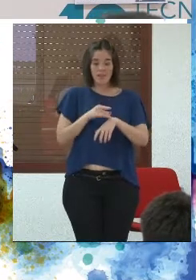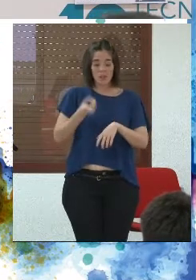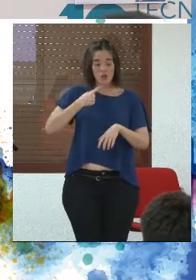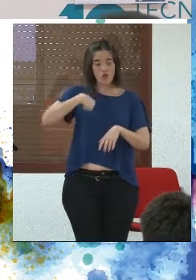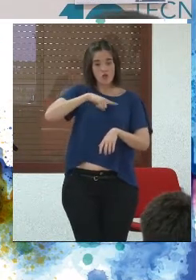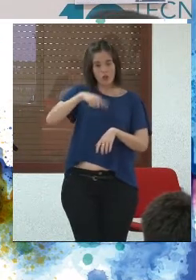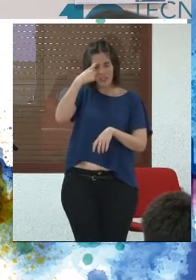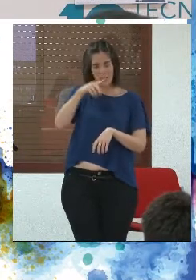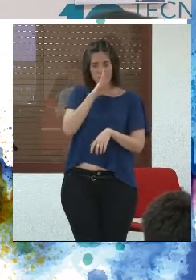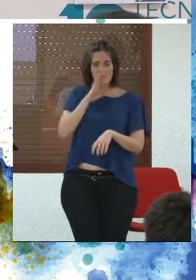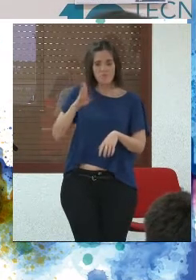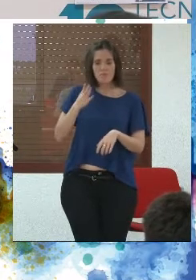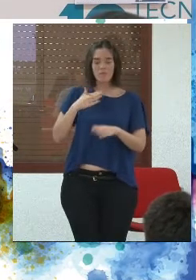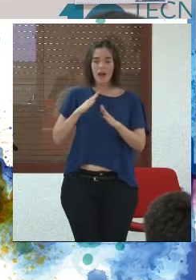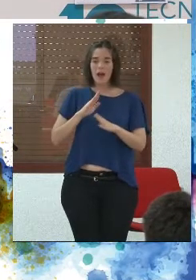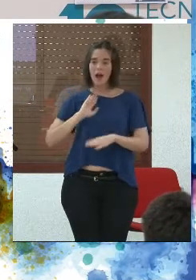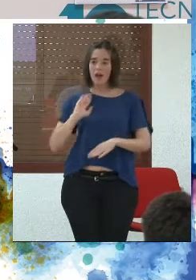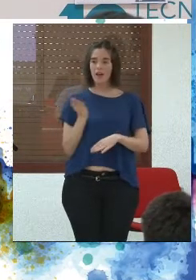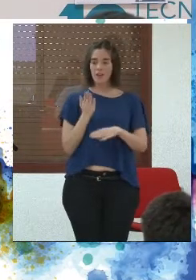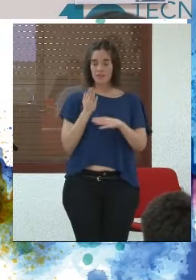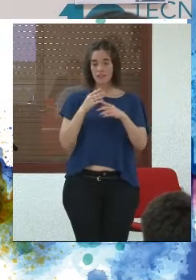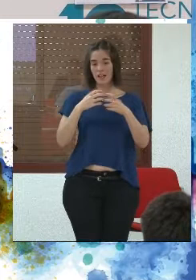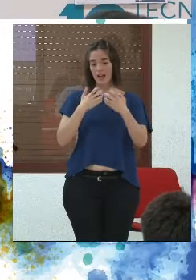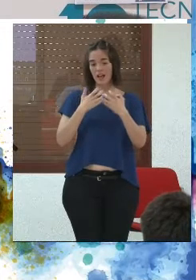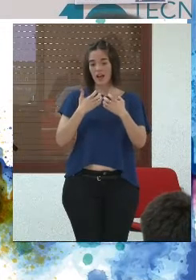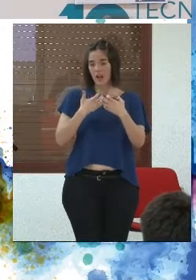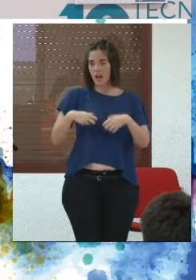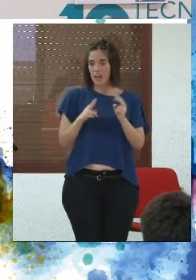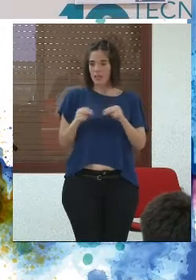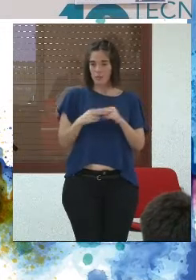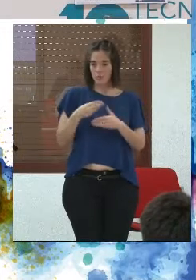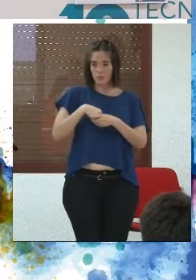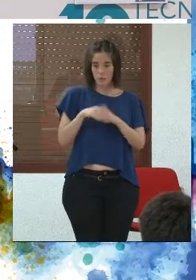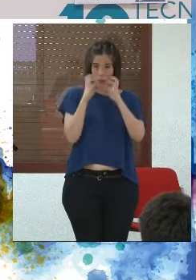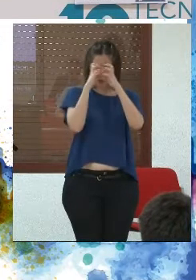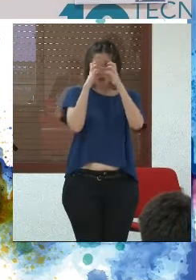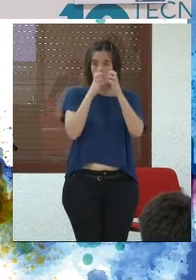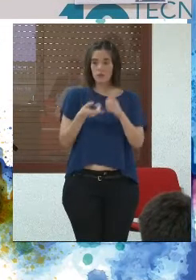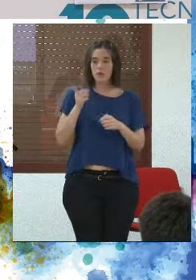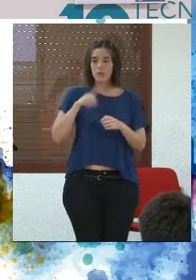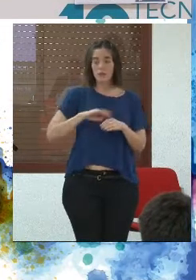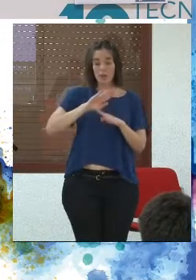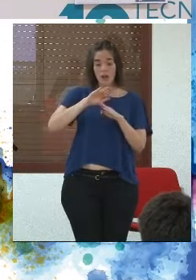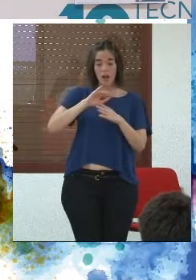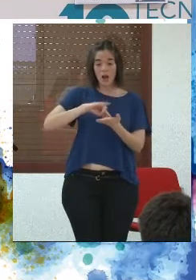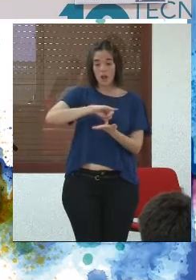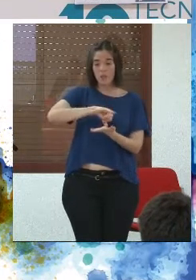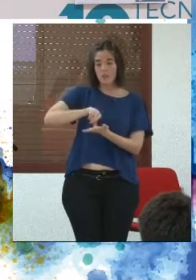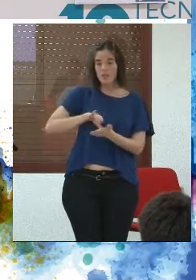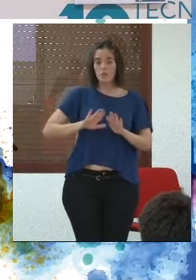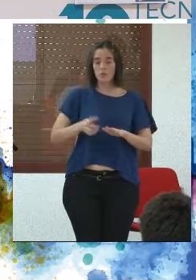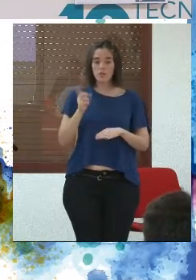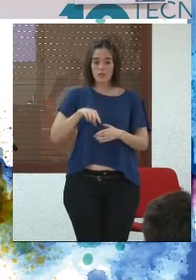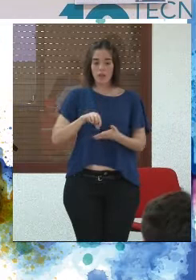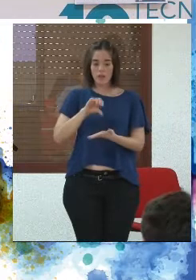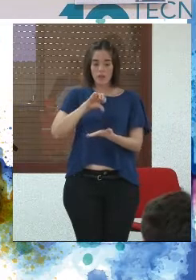psychomotor rehabilitation of the patient. But we know that cerebral palsy affects cerebral structures, and we think that we should